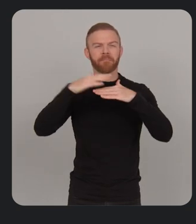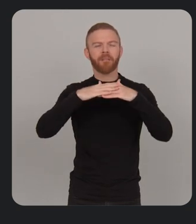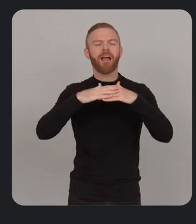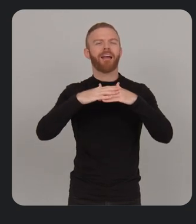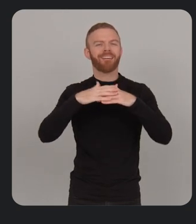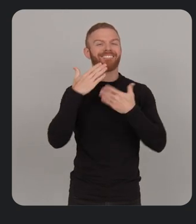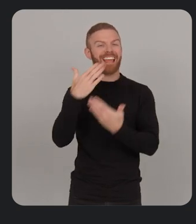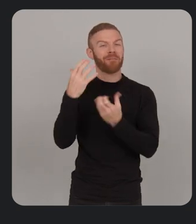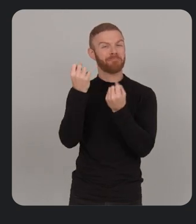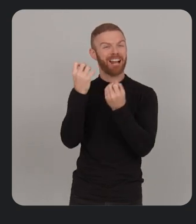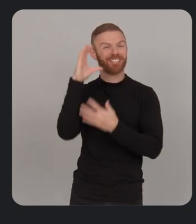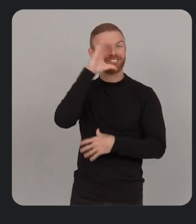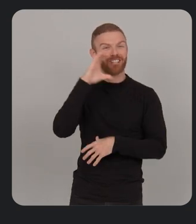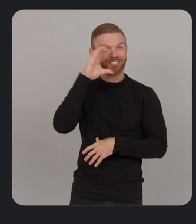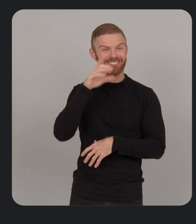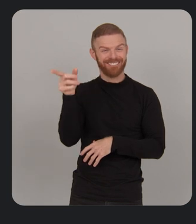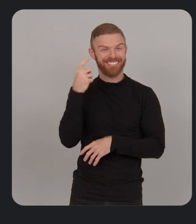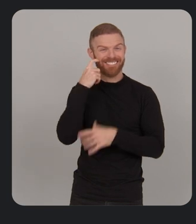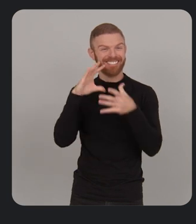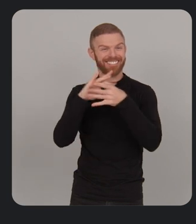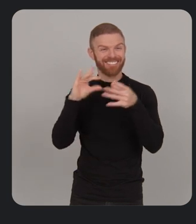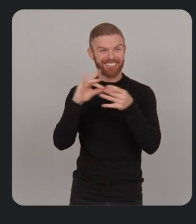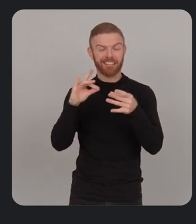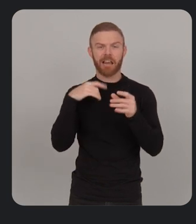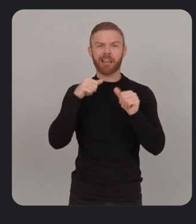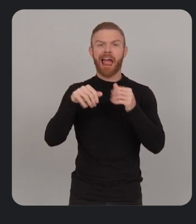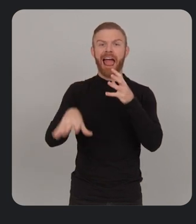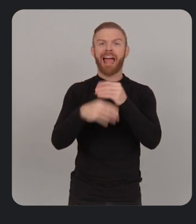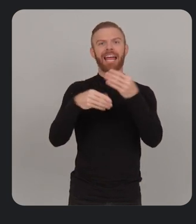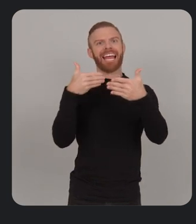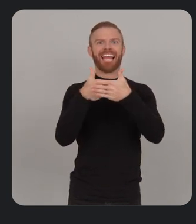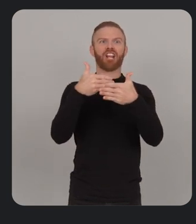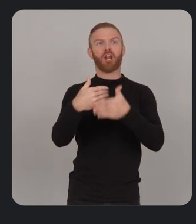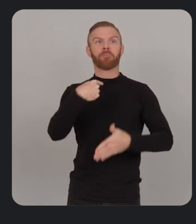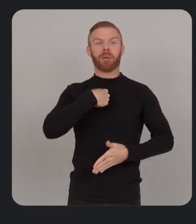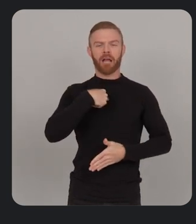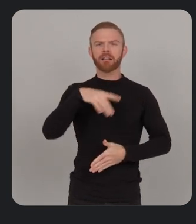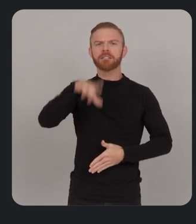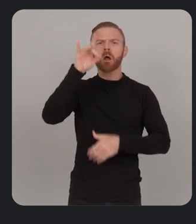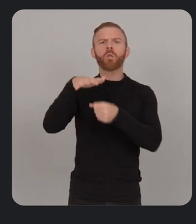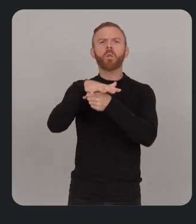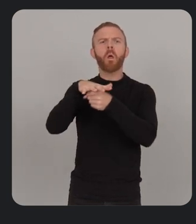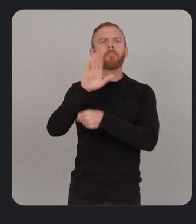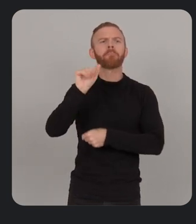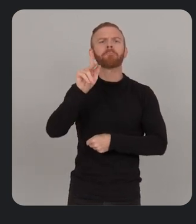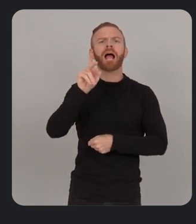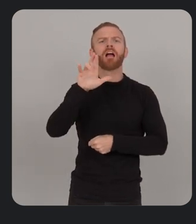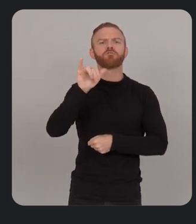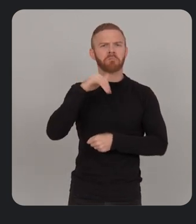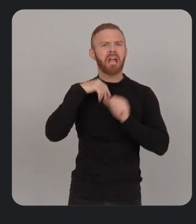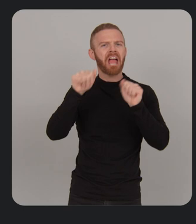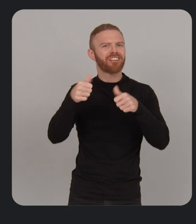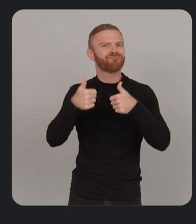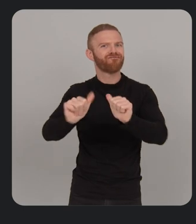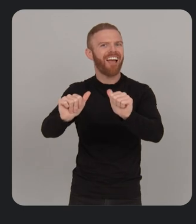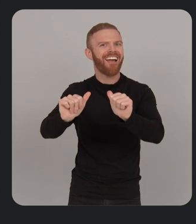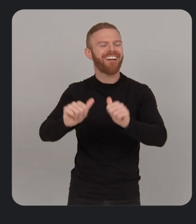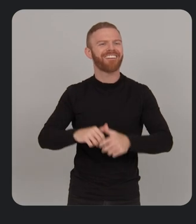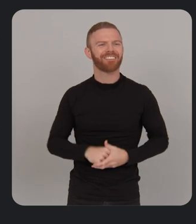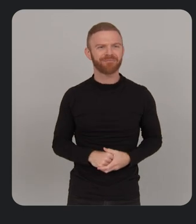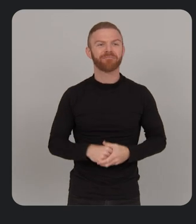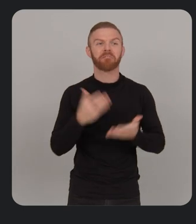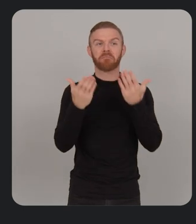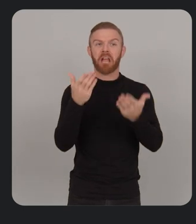multi-search, which Prabhakar mentioned earlier, I can add near me to see local bakeries where I can try one. Or